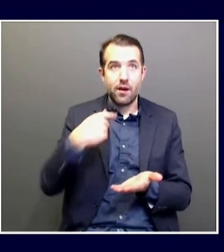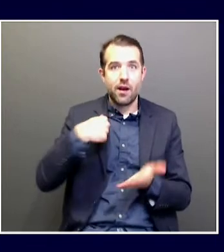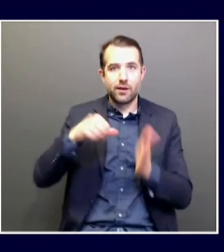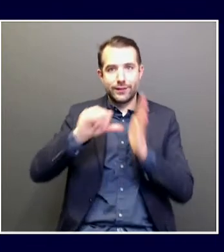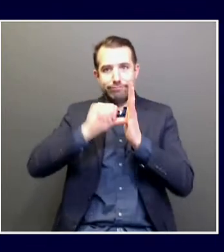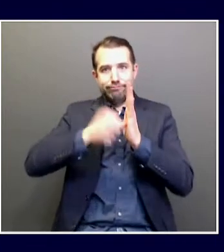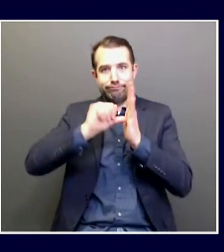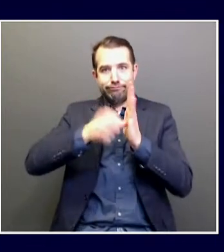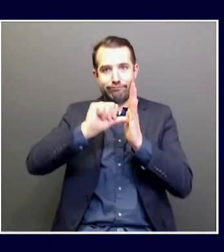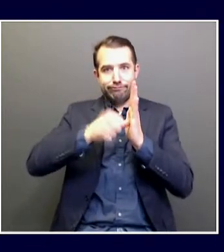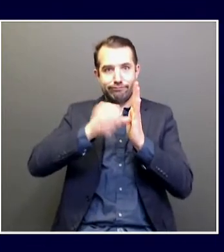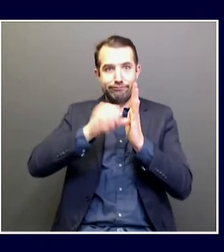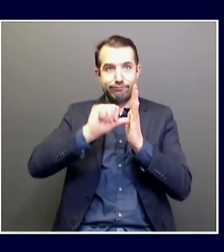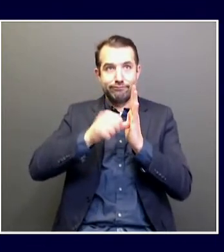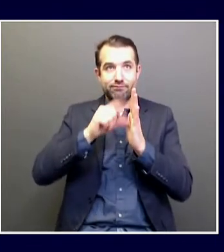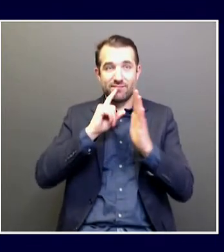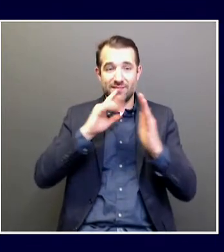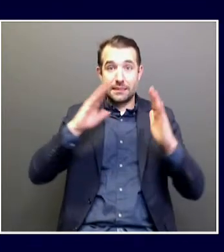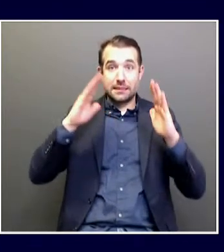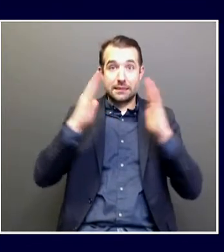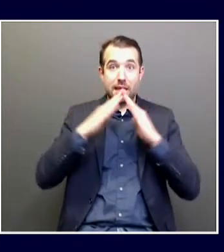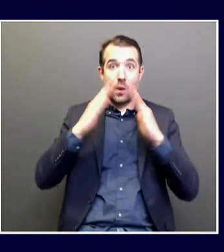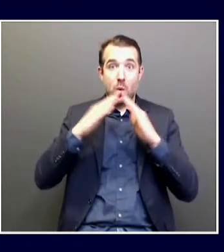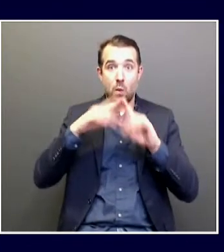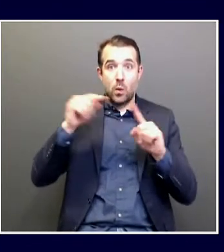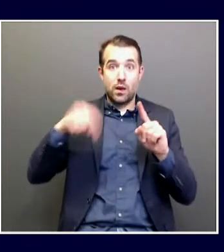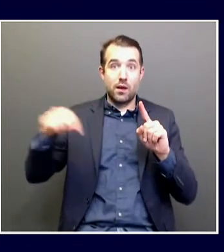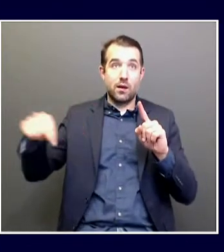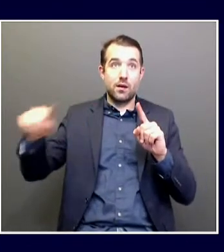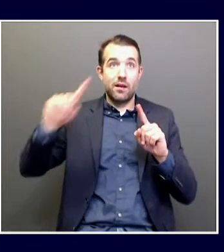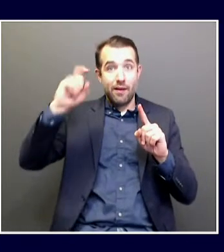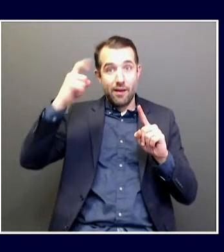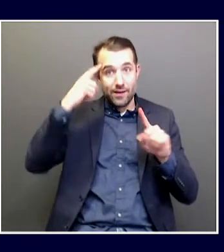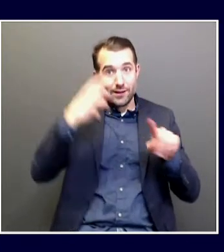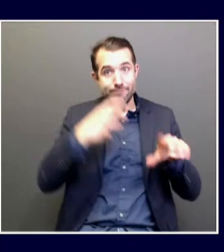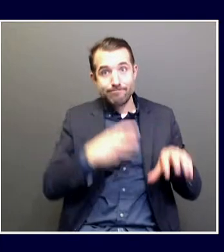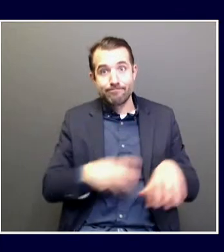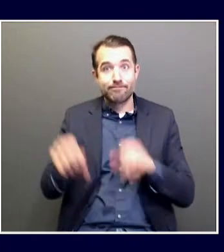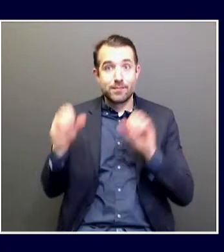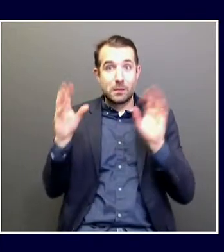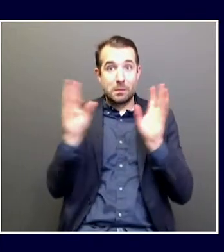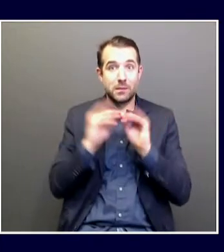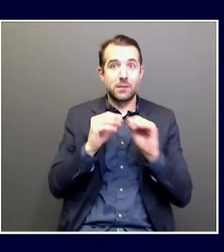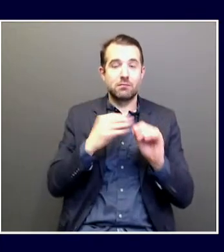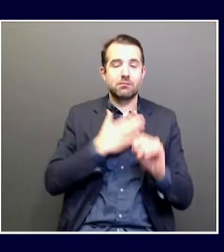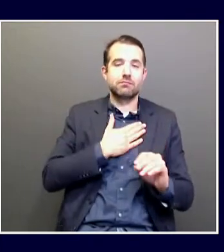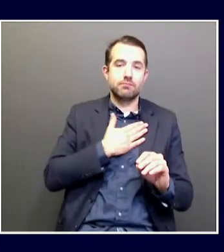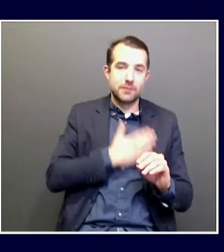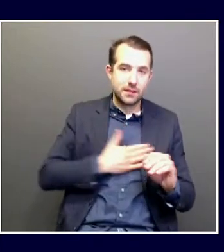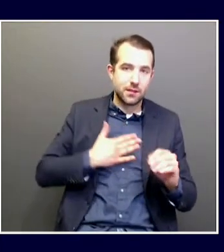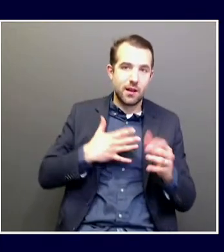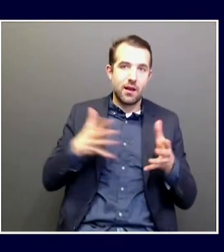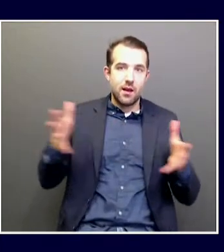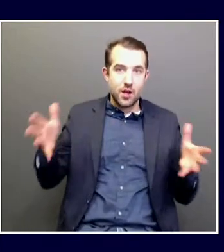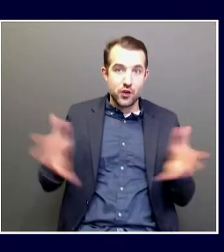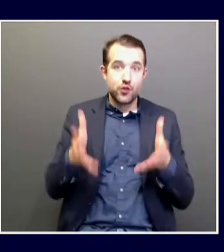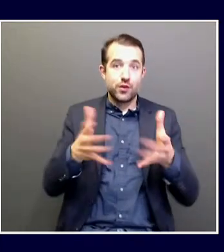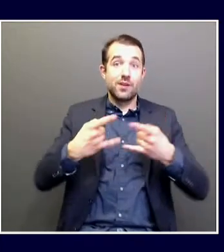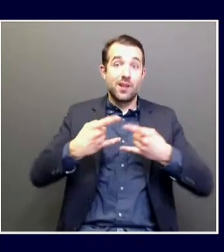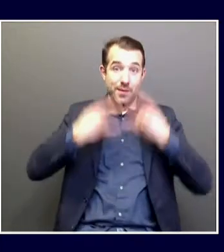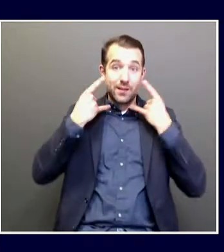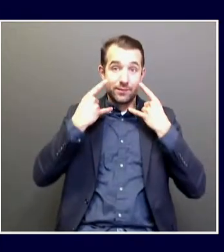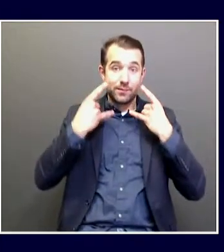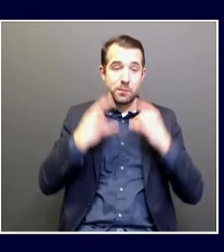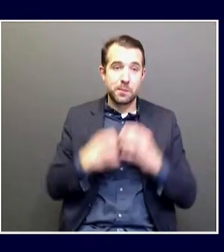municipal governments who are holding those meetings follow that advice. We continue to urge any sort of meetings to have some